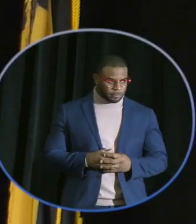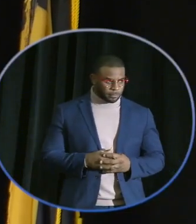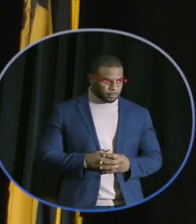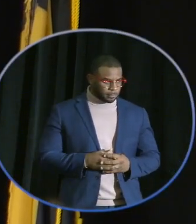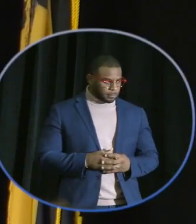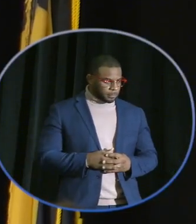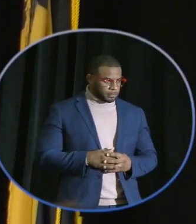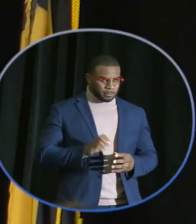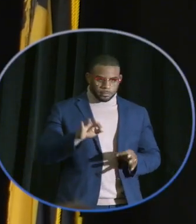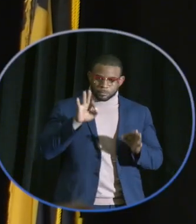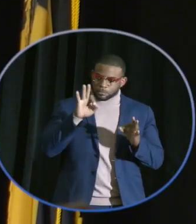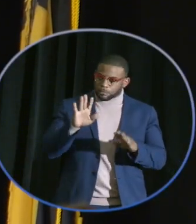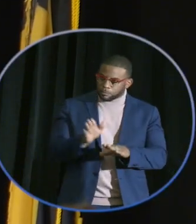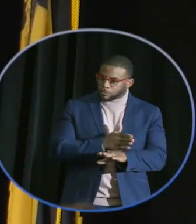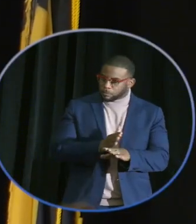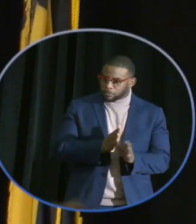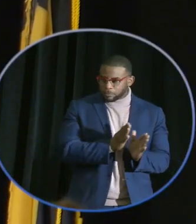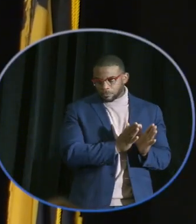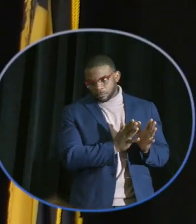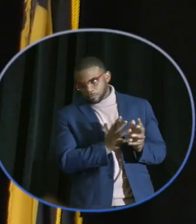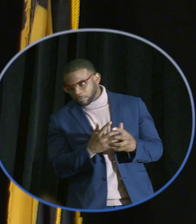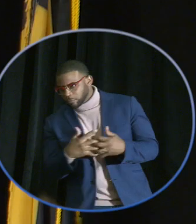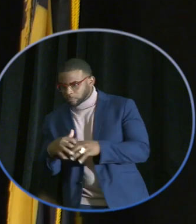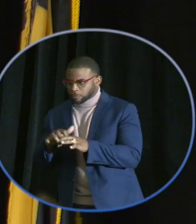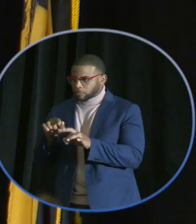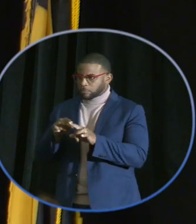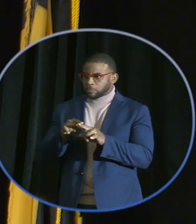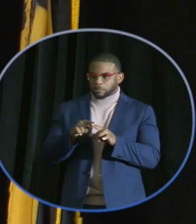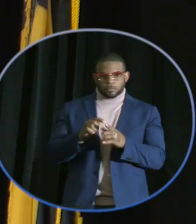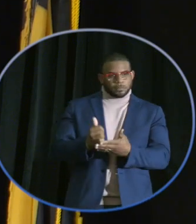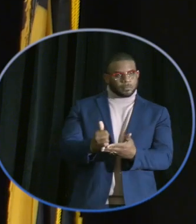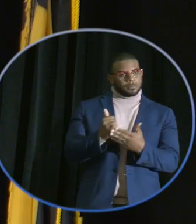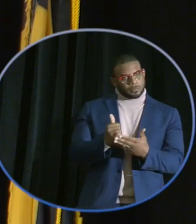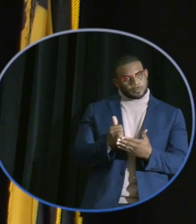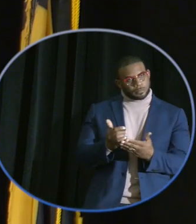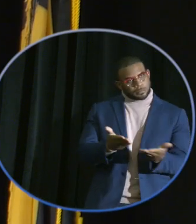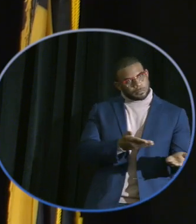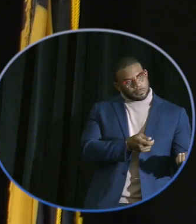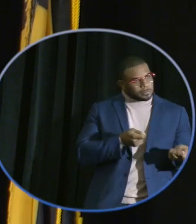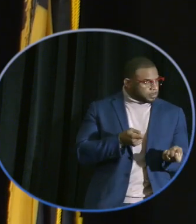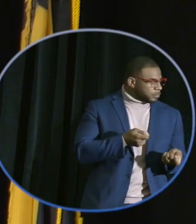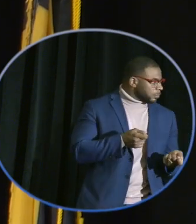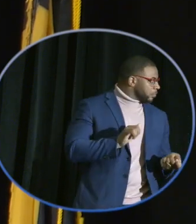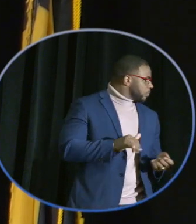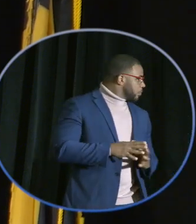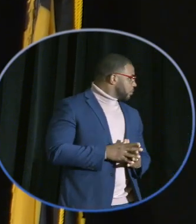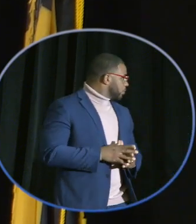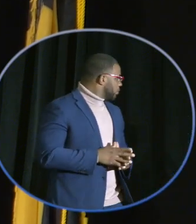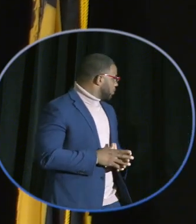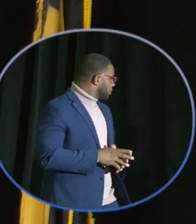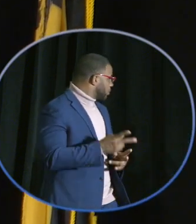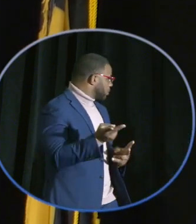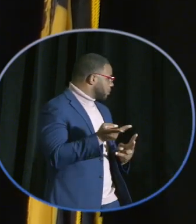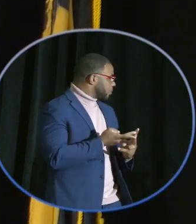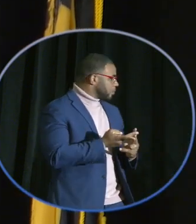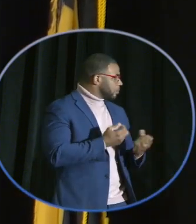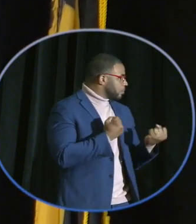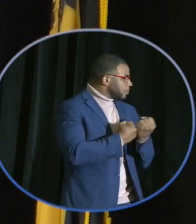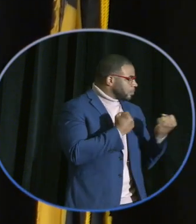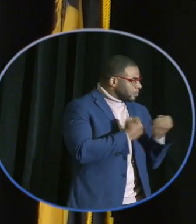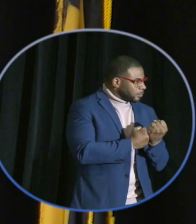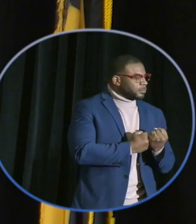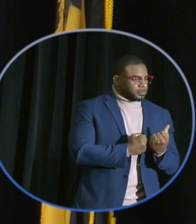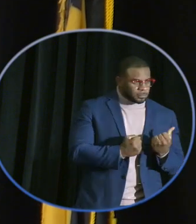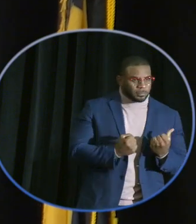and that is the perfect song to help us bring forward two sponsors